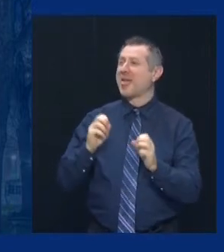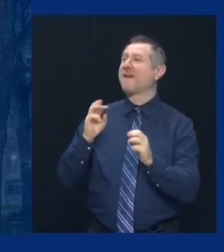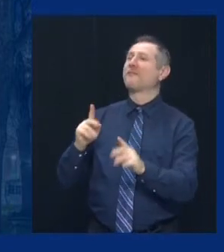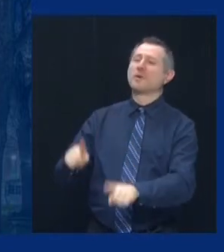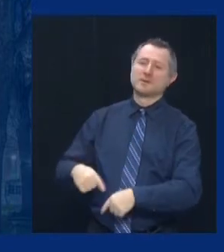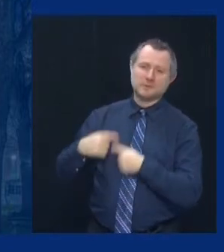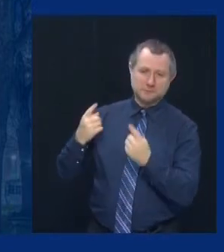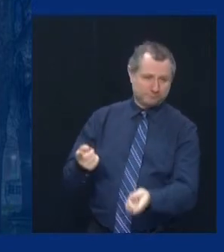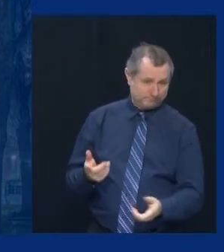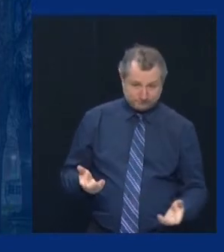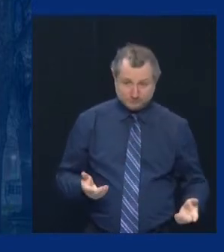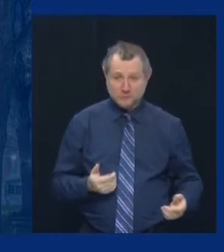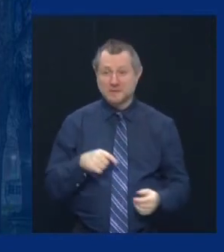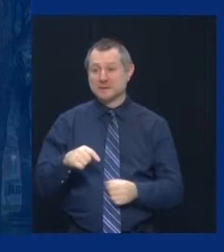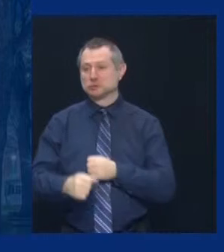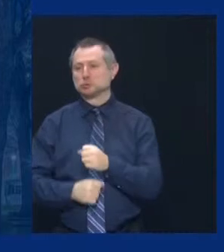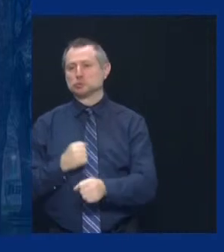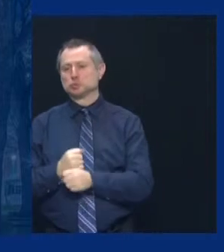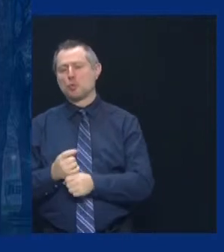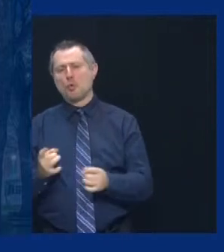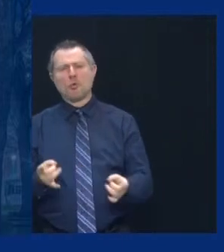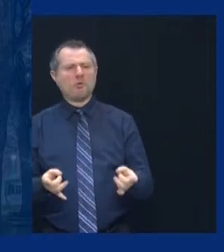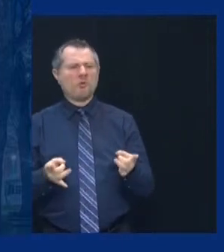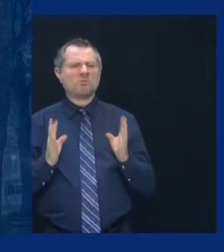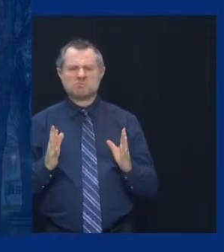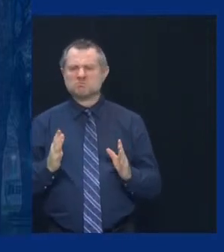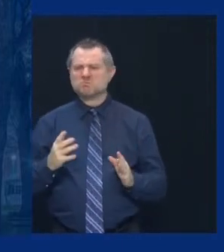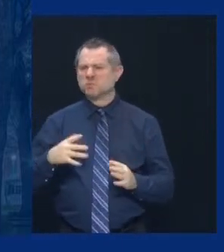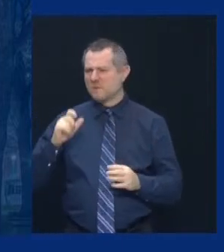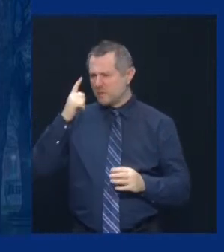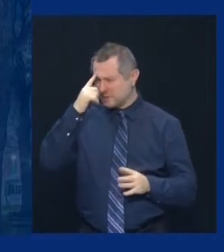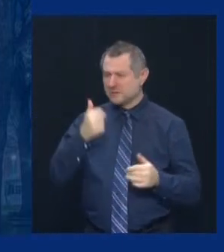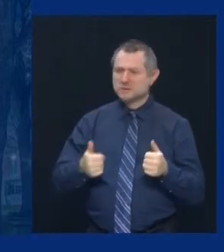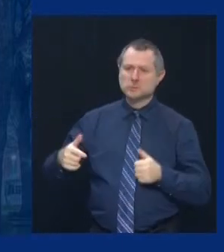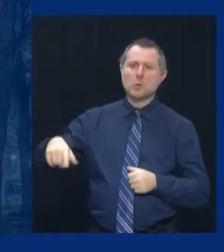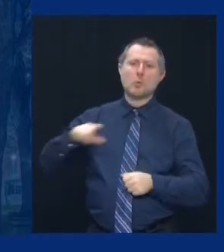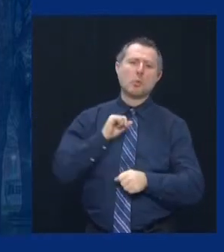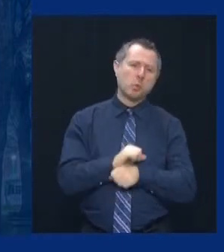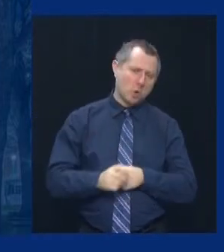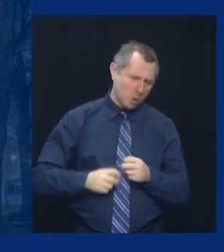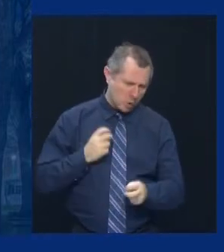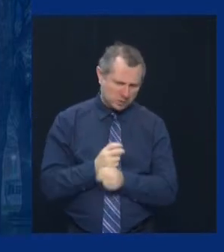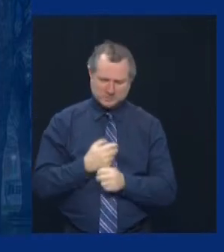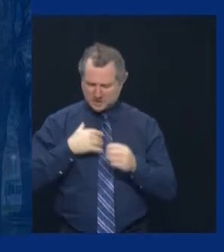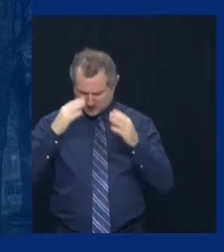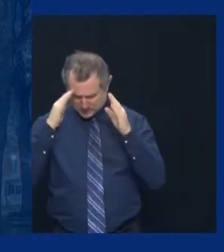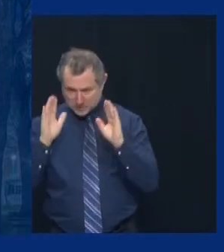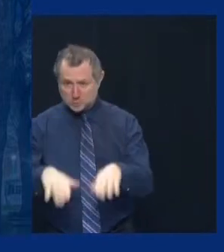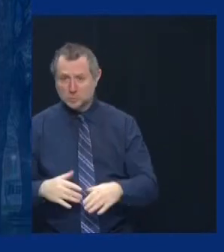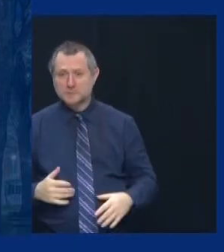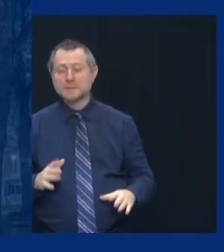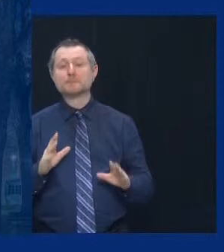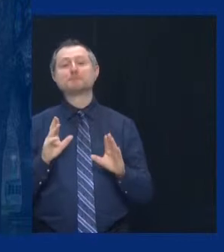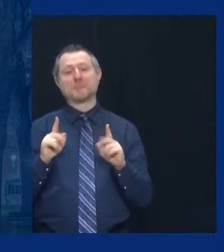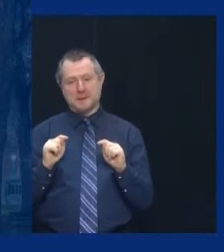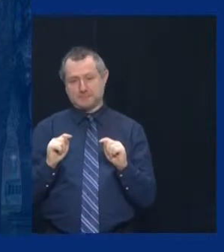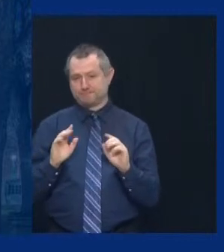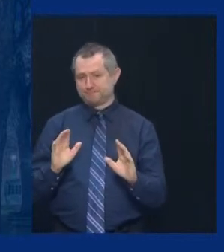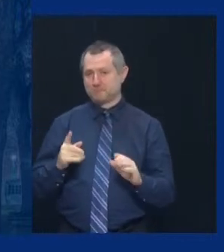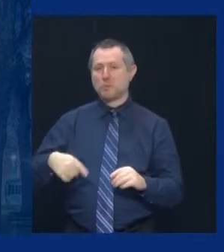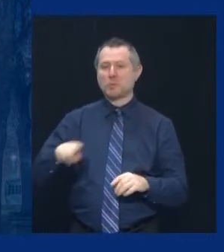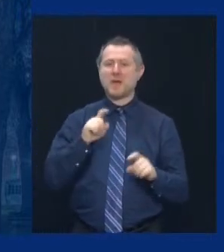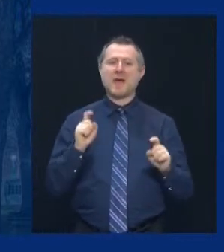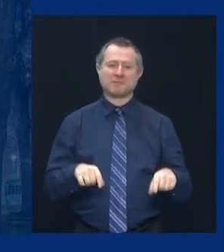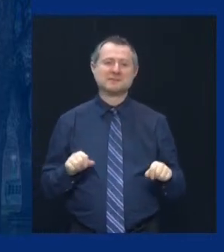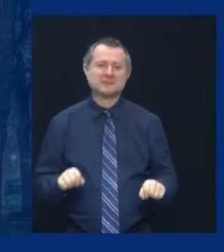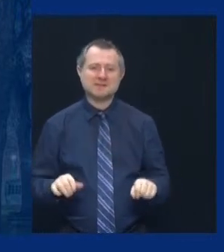been no test like this test for a government official. But I appreciate their sacrifice and